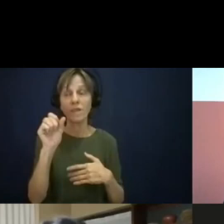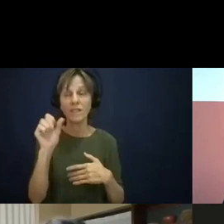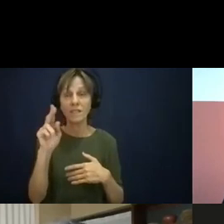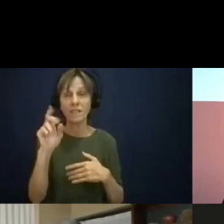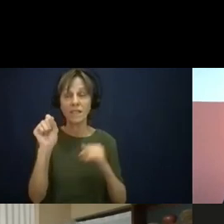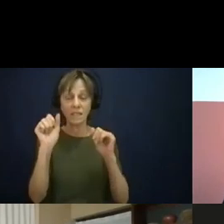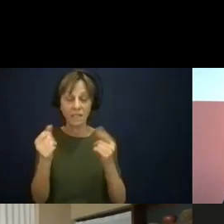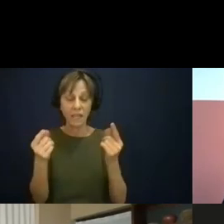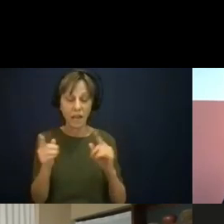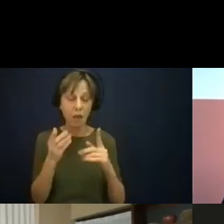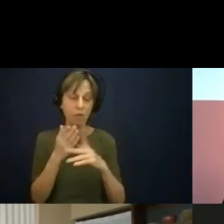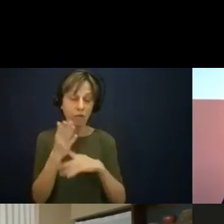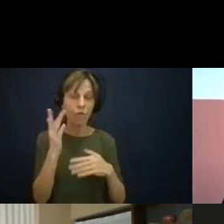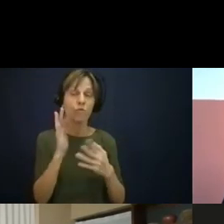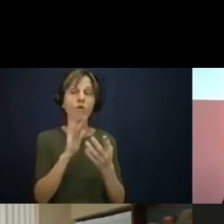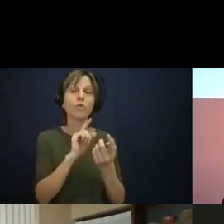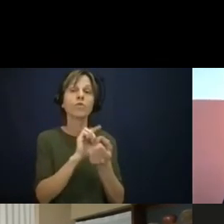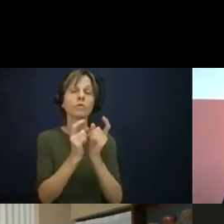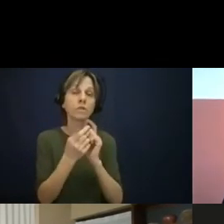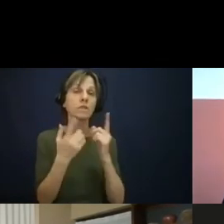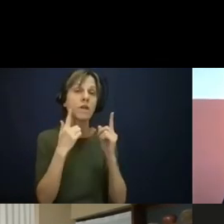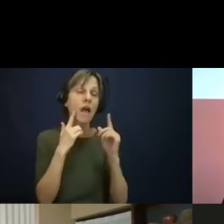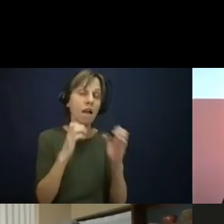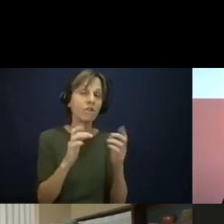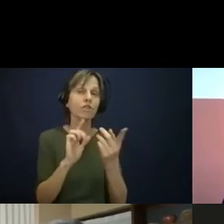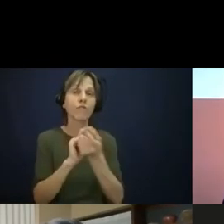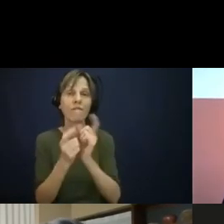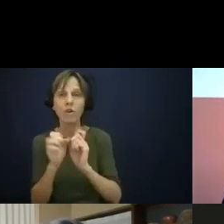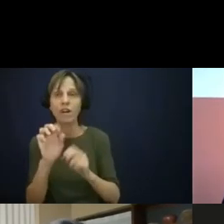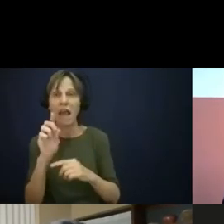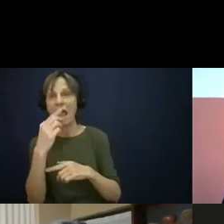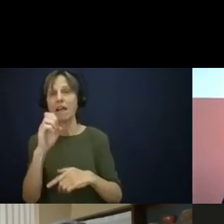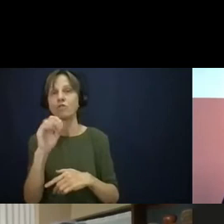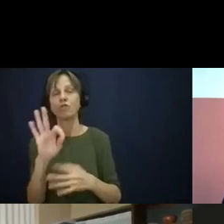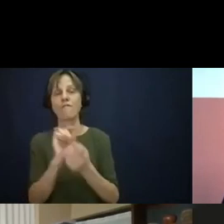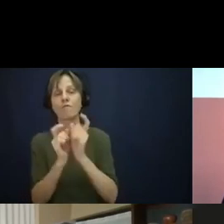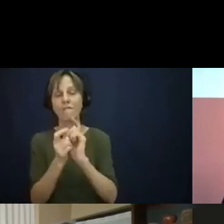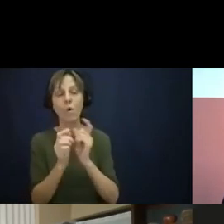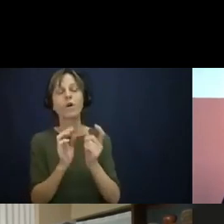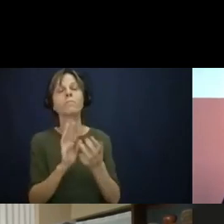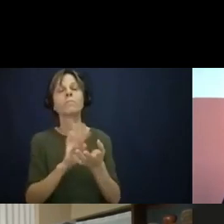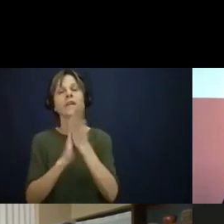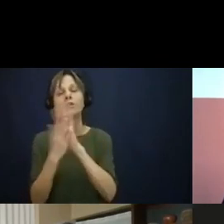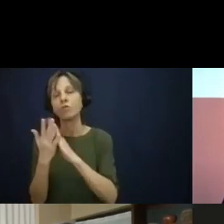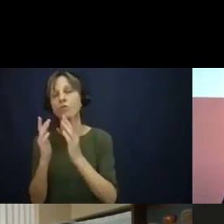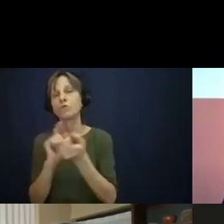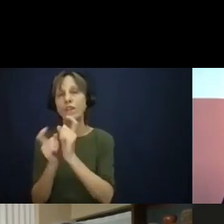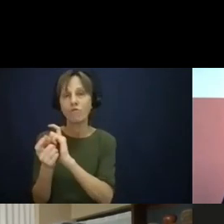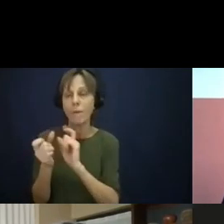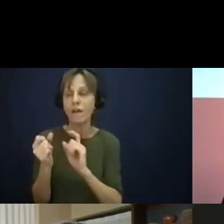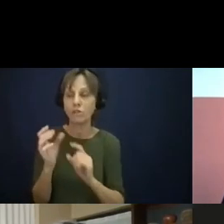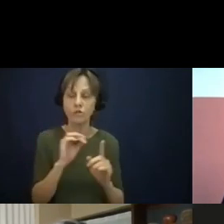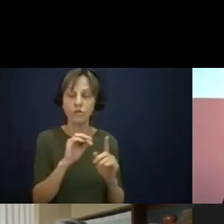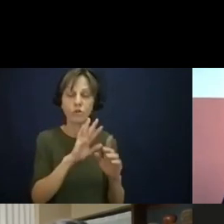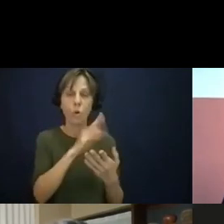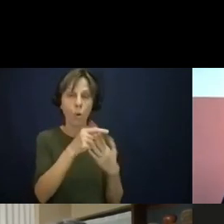that transition into transformative edge of reform into transformation. So all of these efforts combined get us where